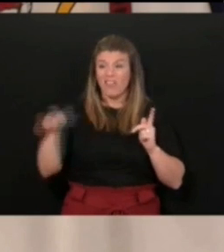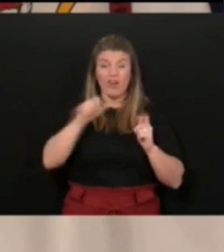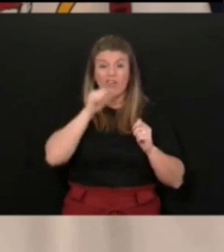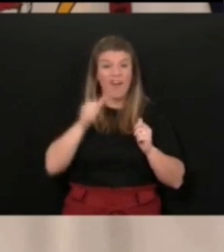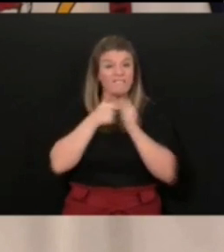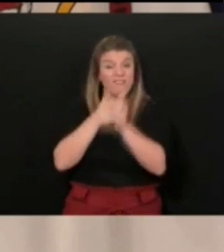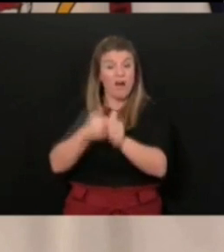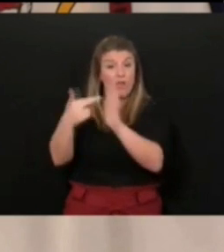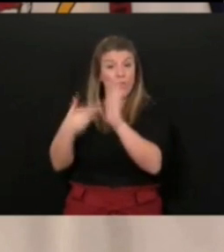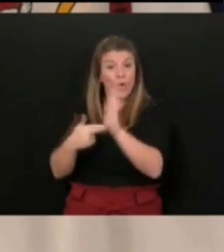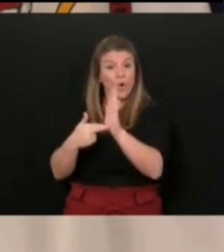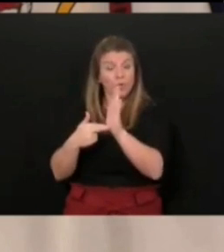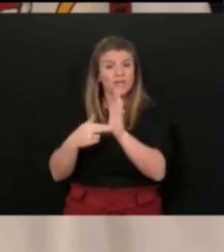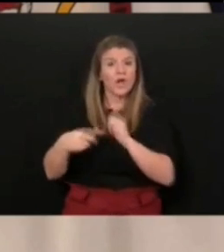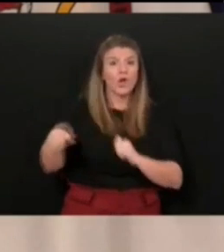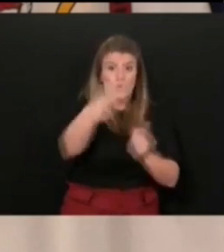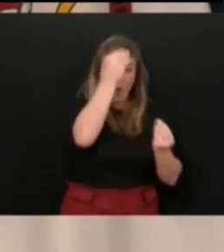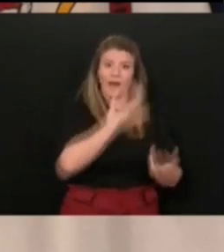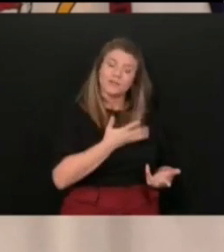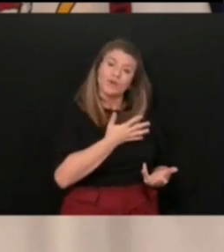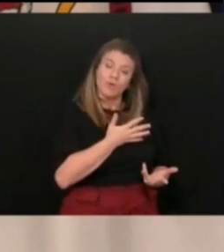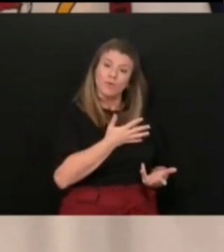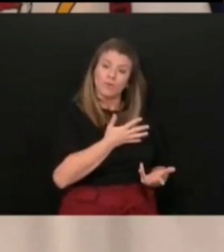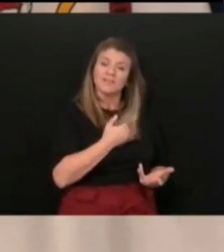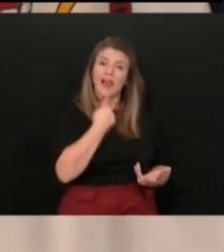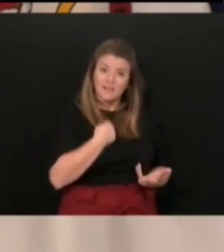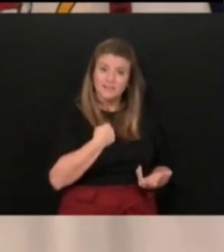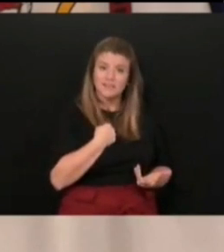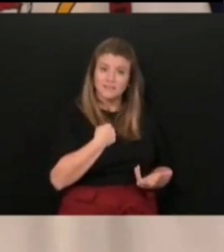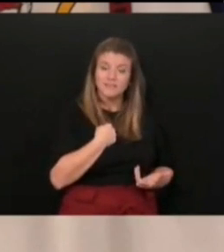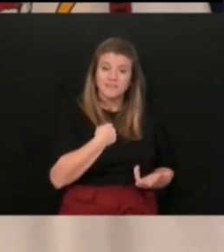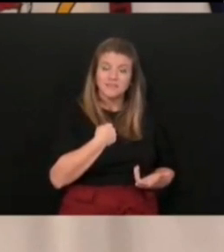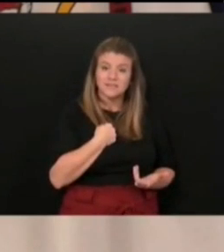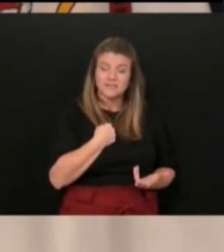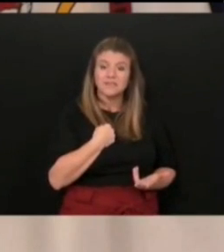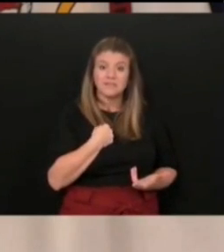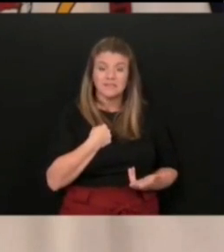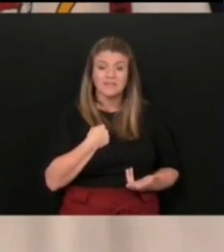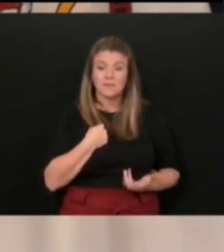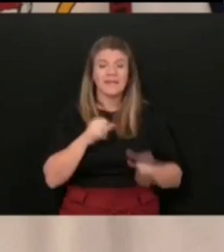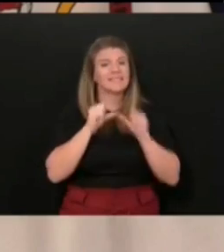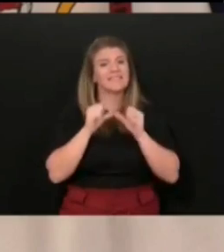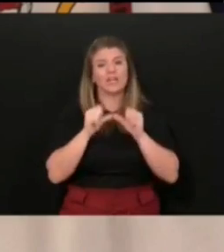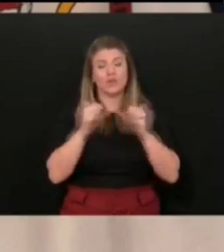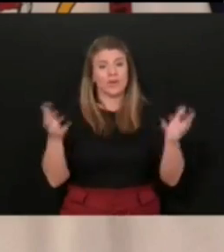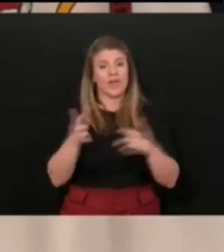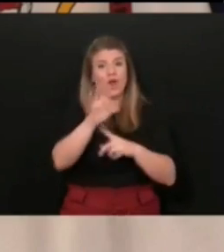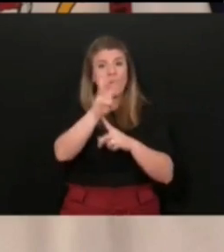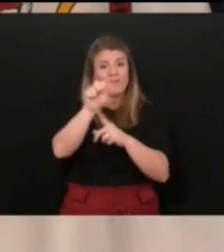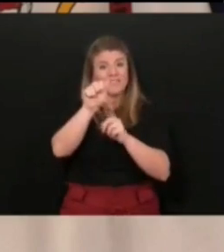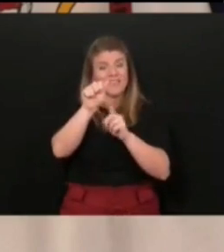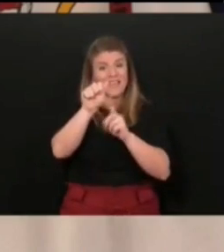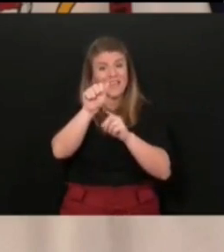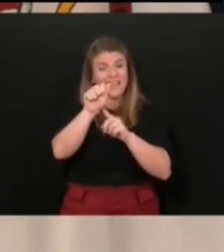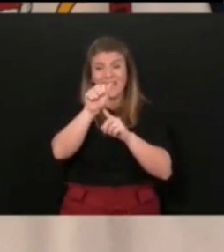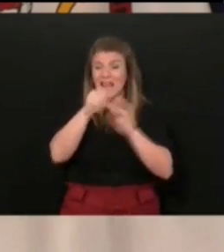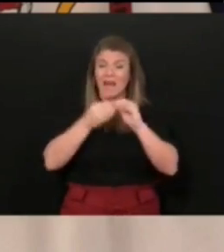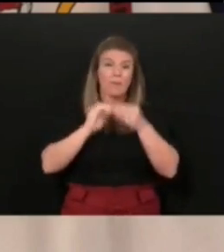people that are doing things that they shouldn't have done, shouldn't do. Tell us. But West Virginians, help the elderly.